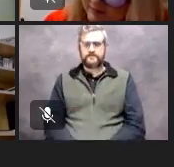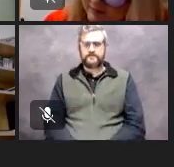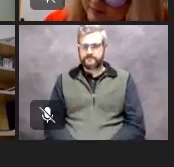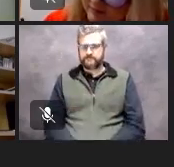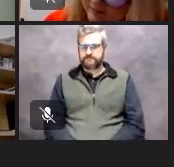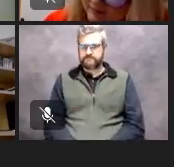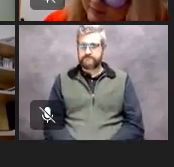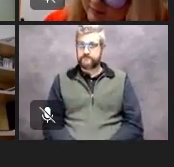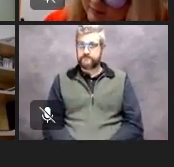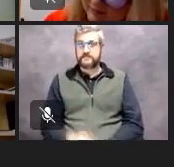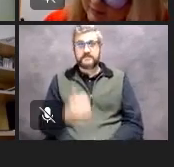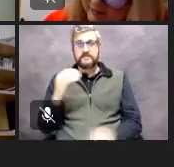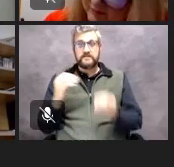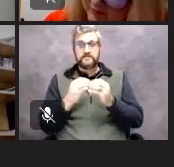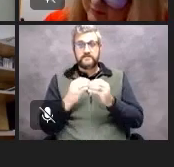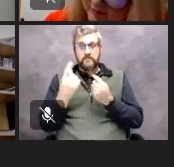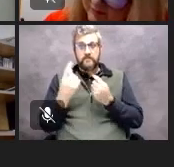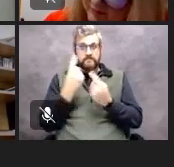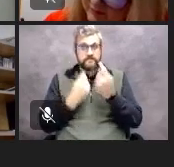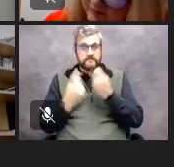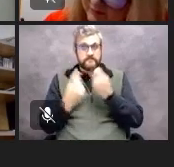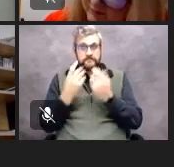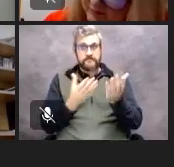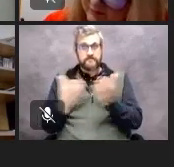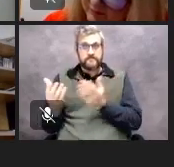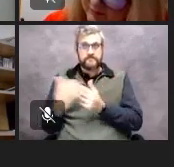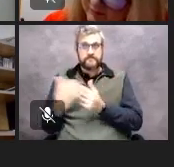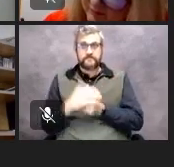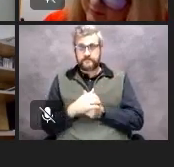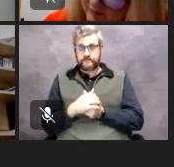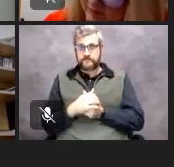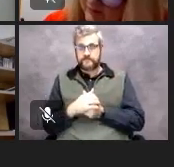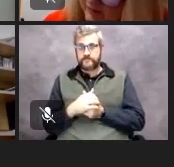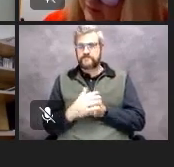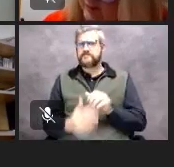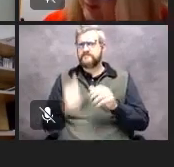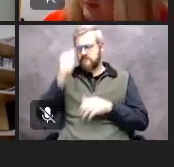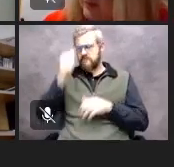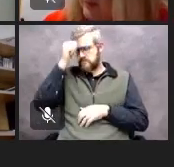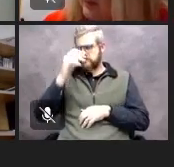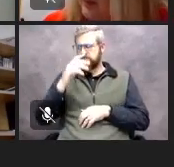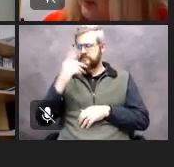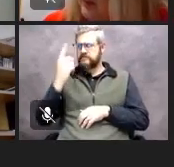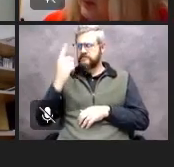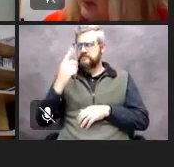Okay, any other questions? Ladies, I have a question here.